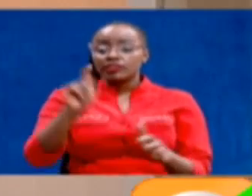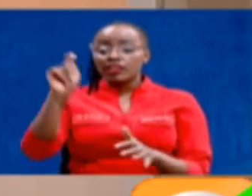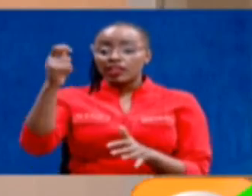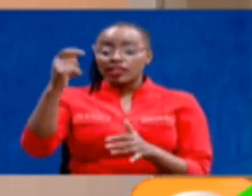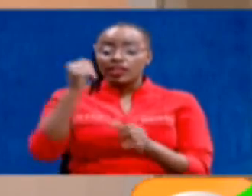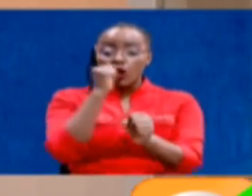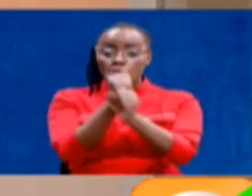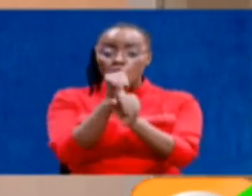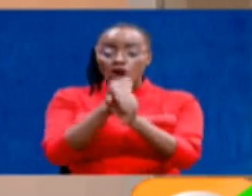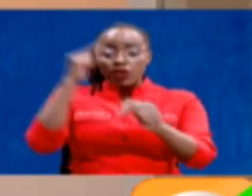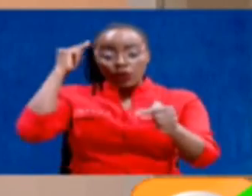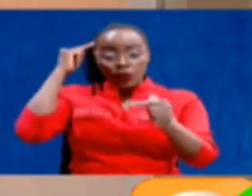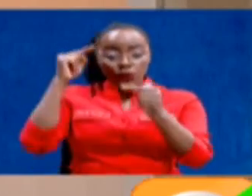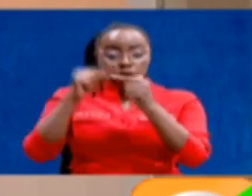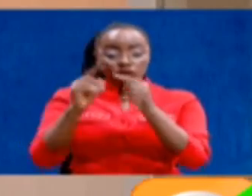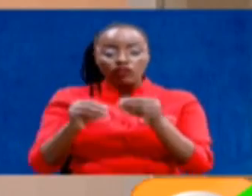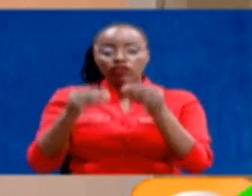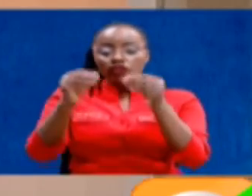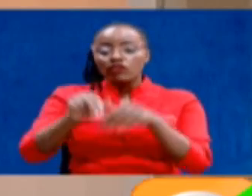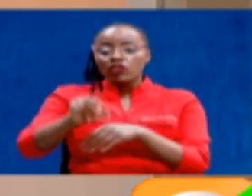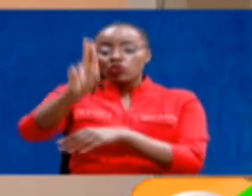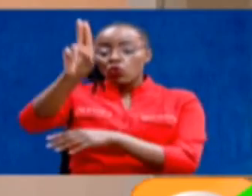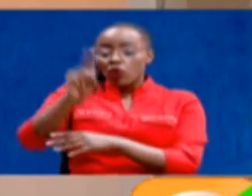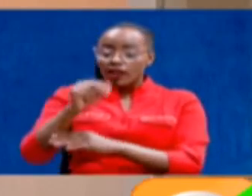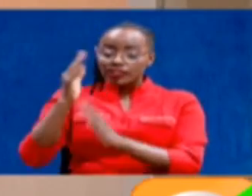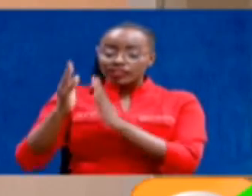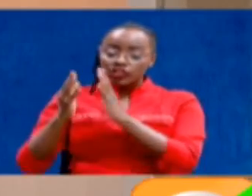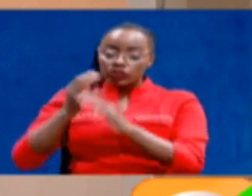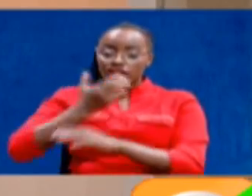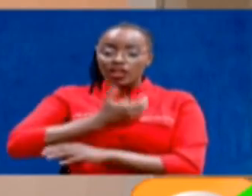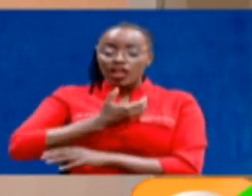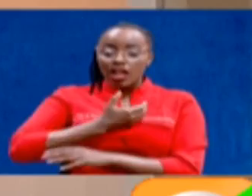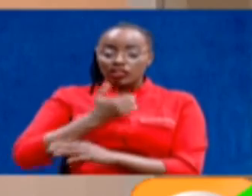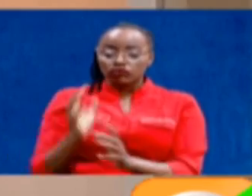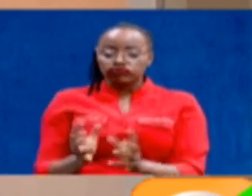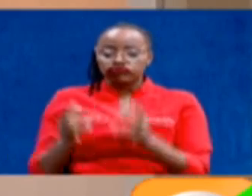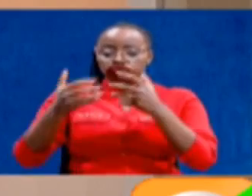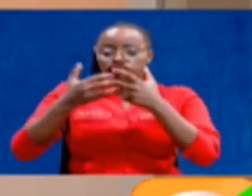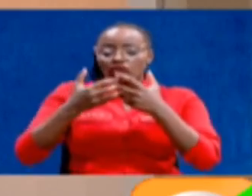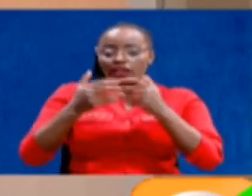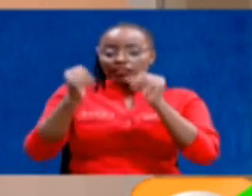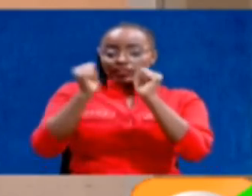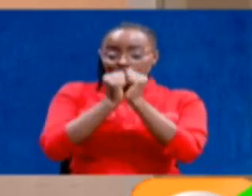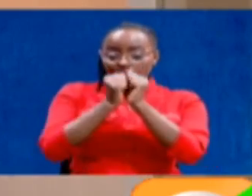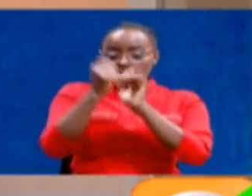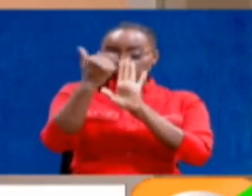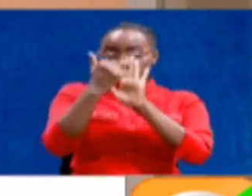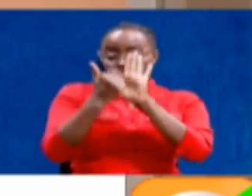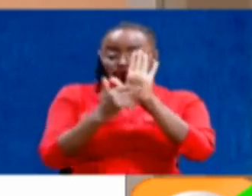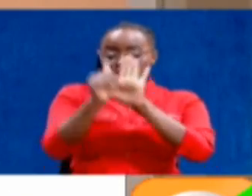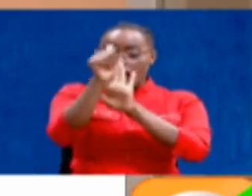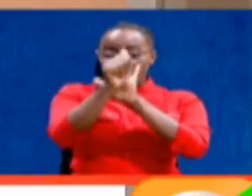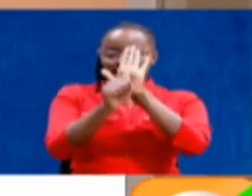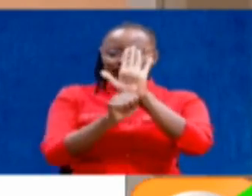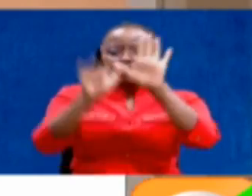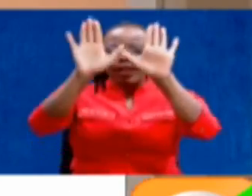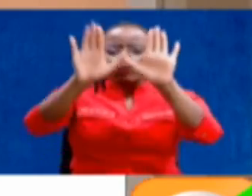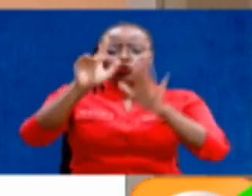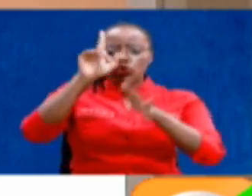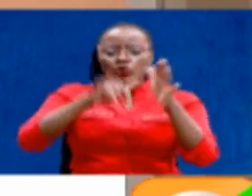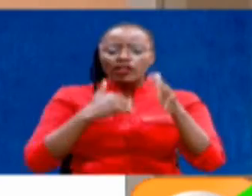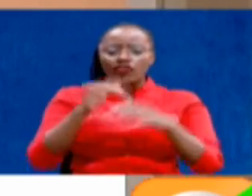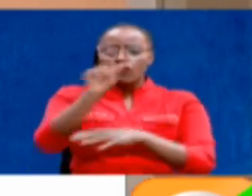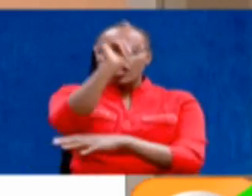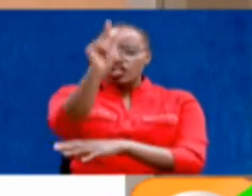Kenya will now work towards delivering at the United Nations Security Council in line with the 10-point agenda, key being